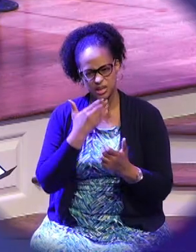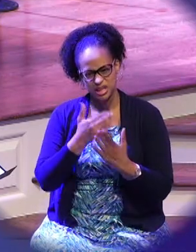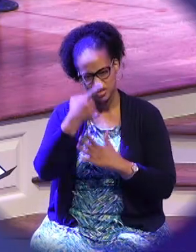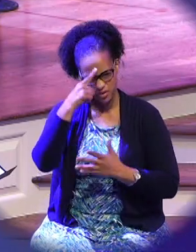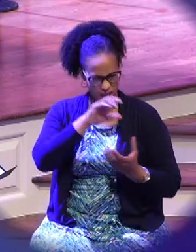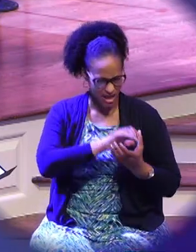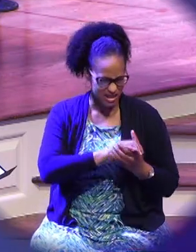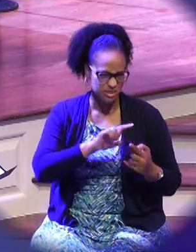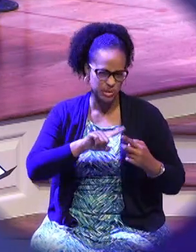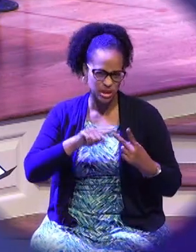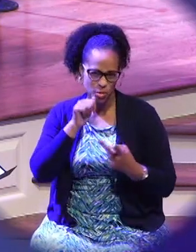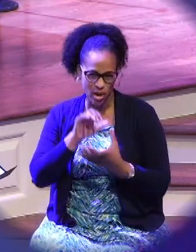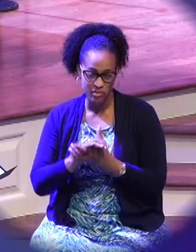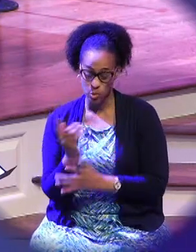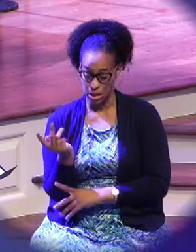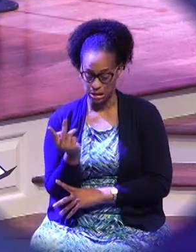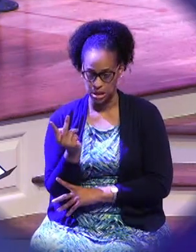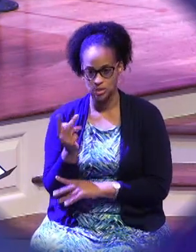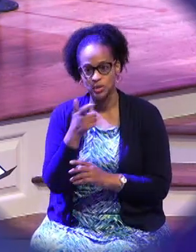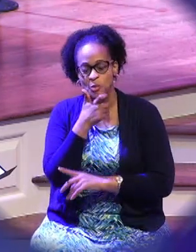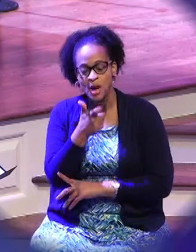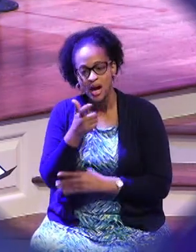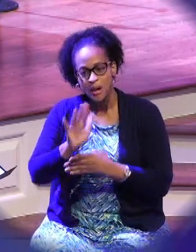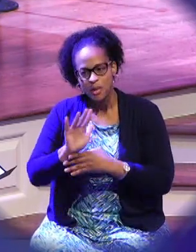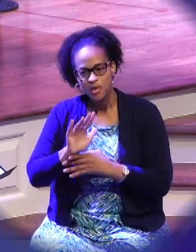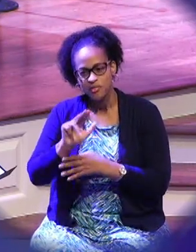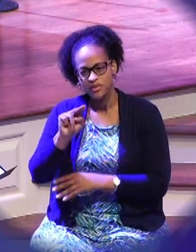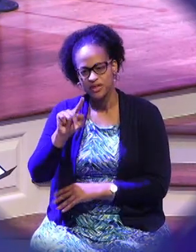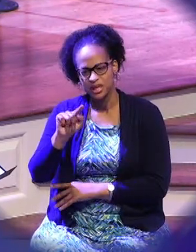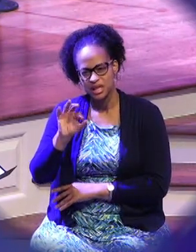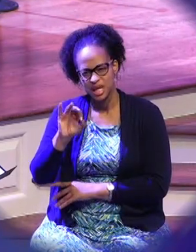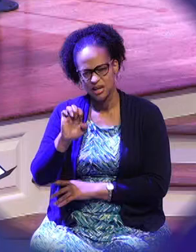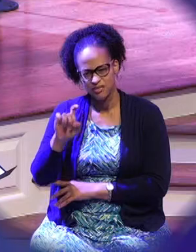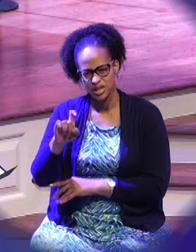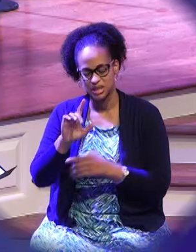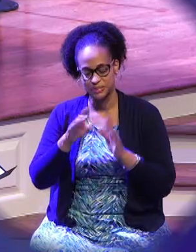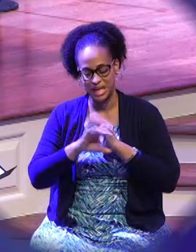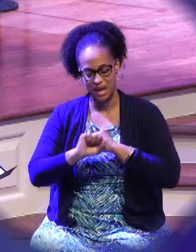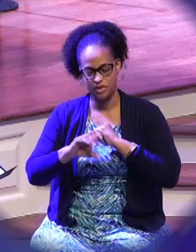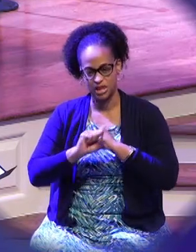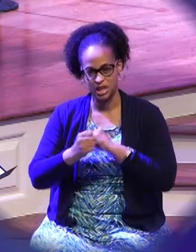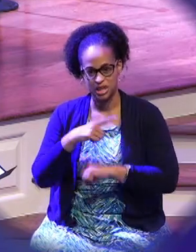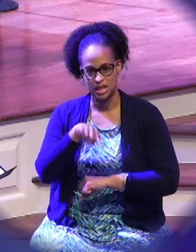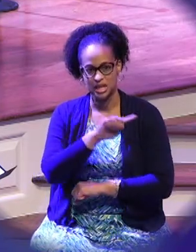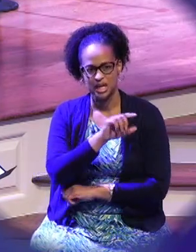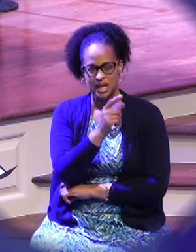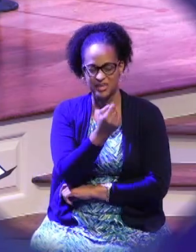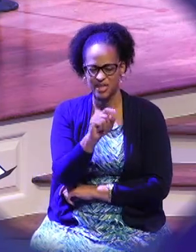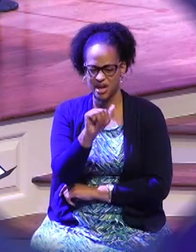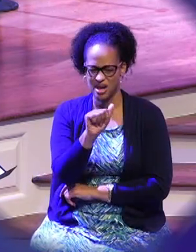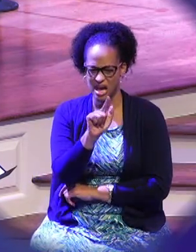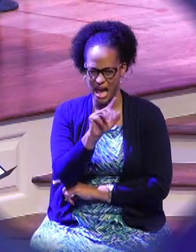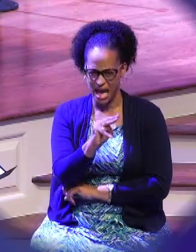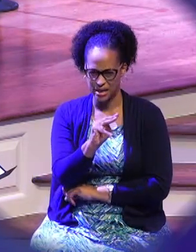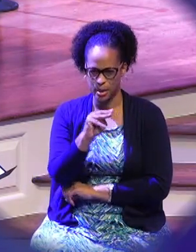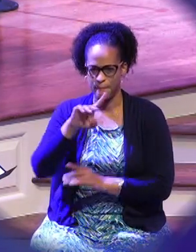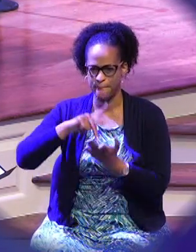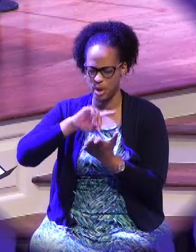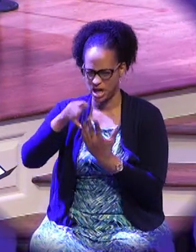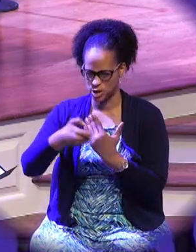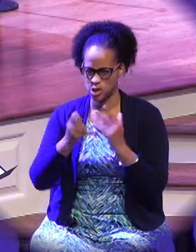husband and wife. And one of the things we did was watch a movie that Netflix had been advertising at us, The Adam Project. Some of you may have seen it. It's a